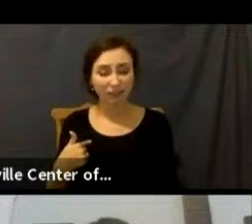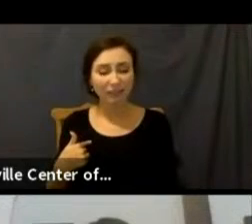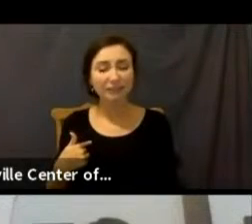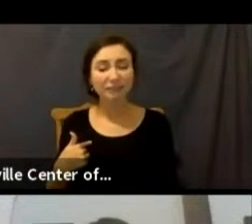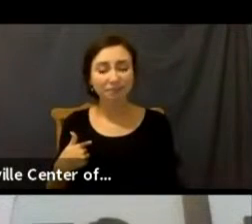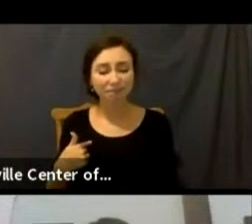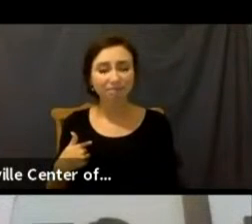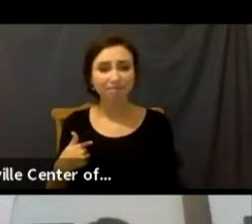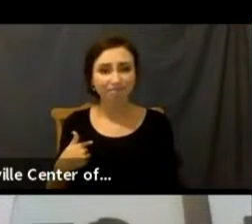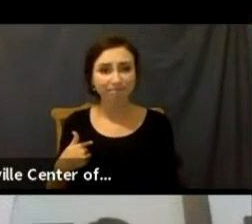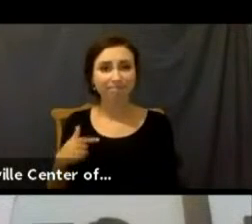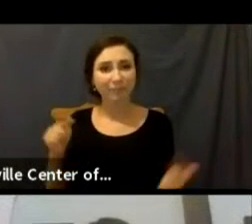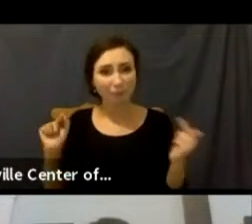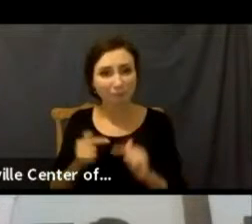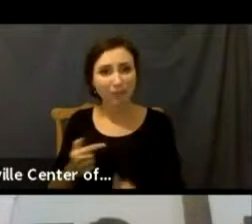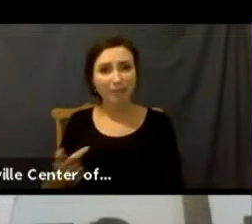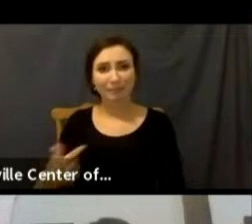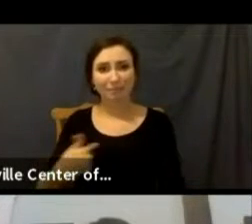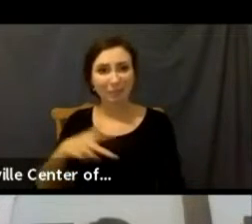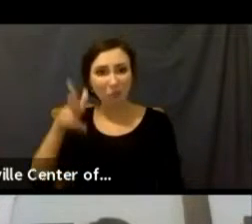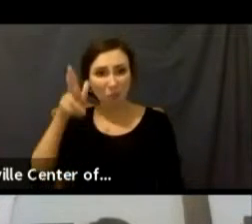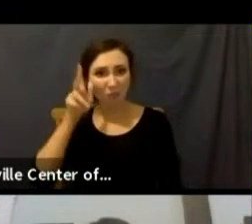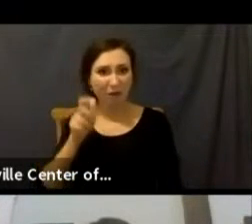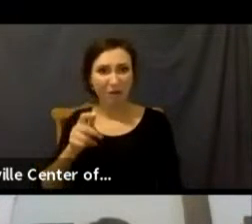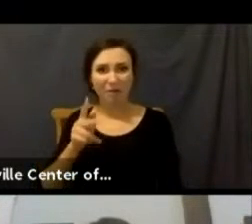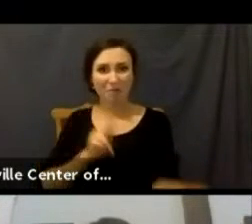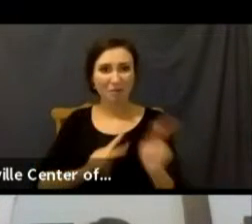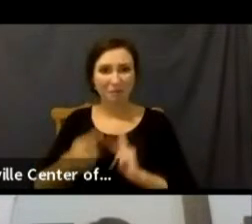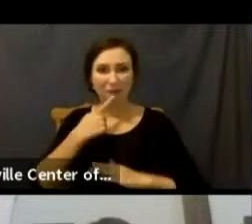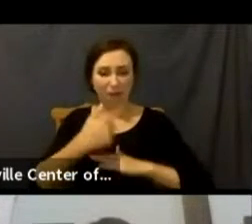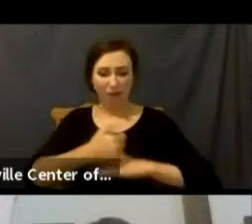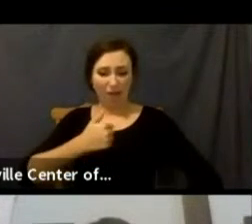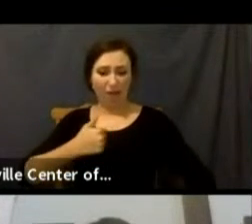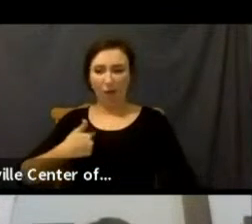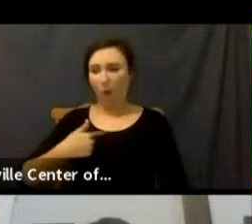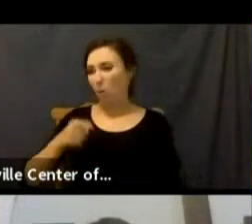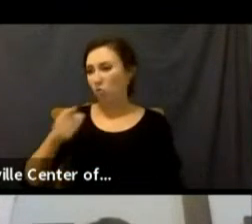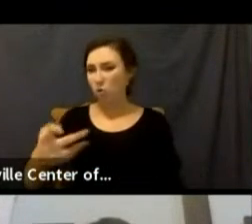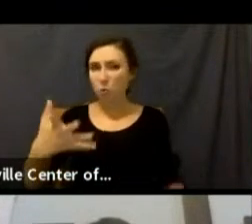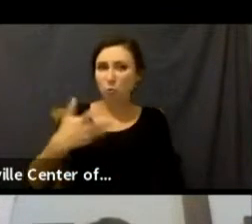to be accused of power grabs,